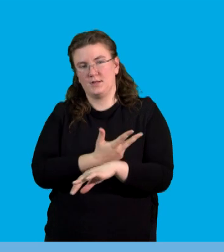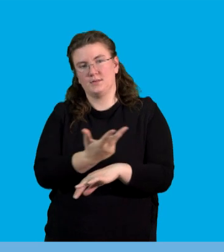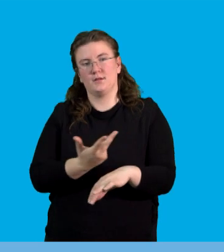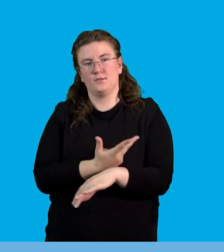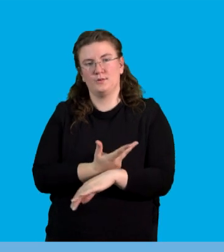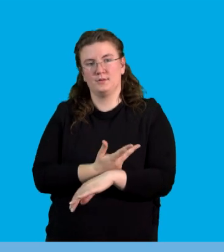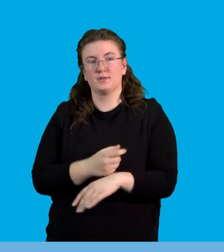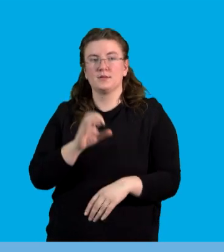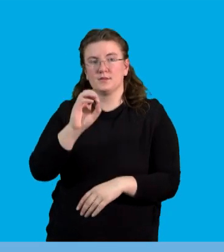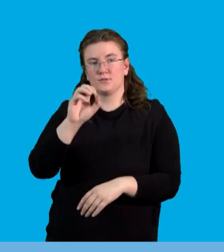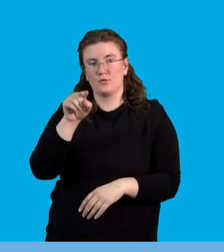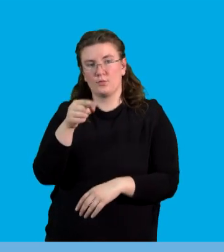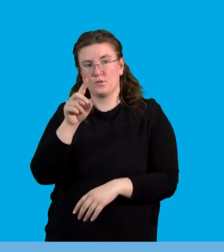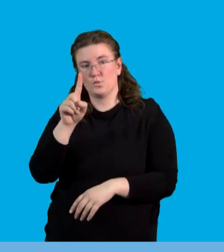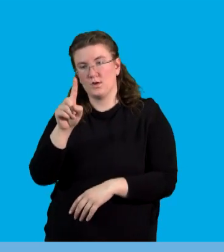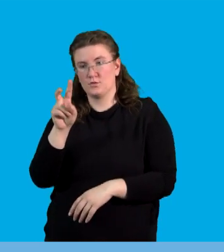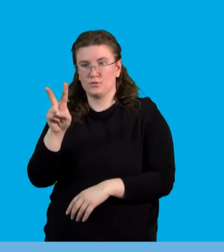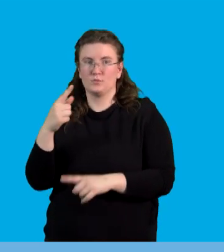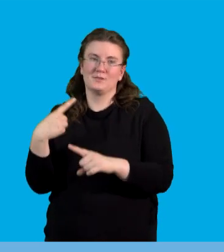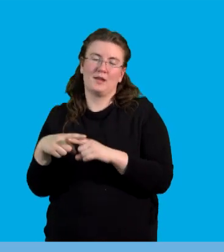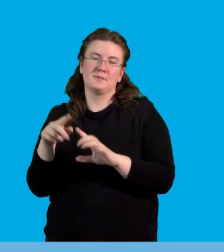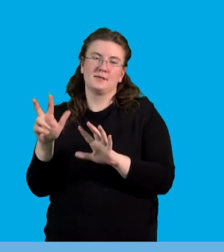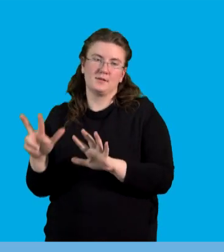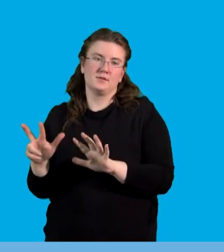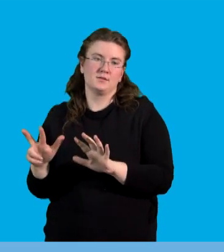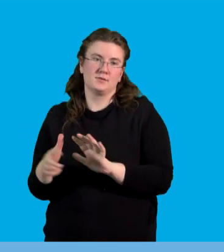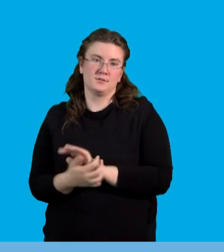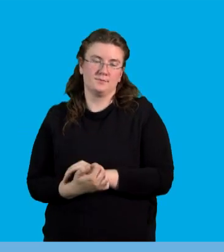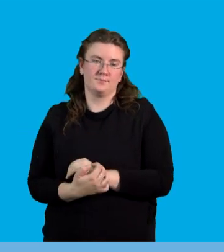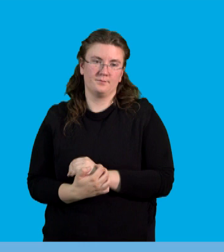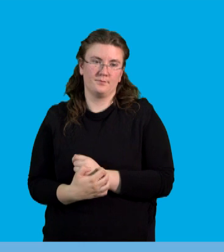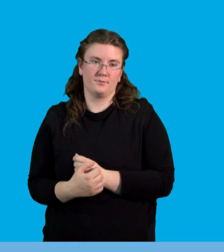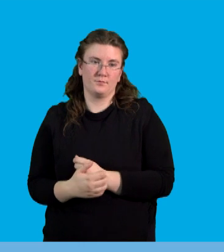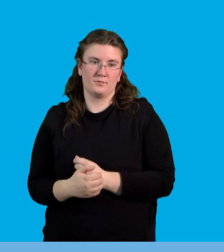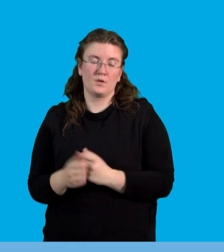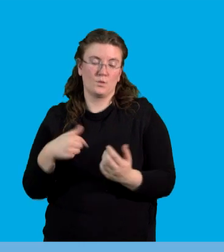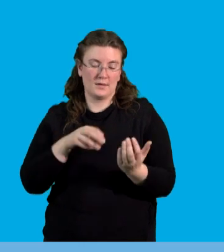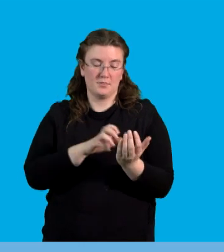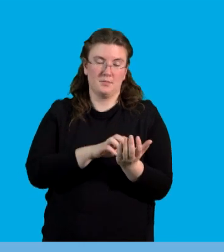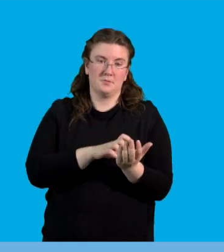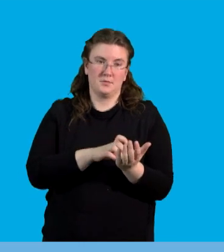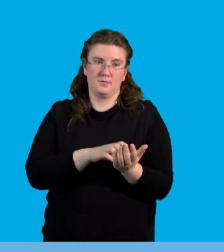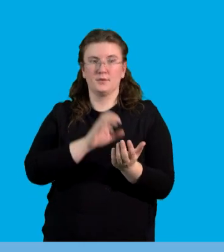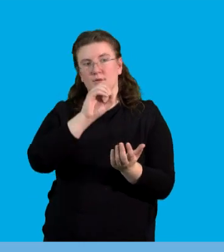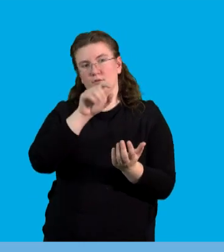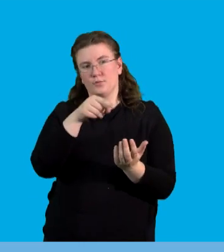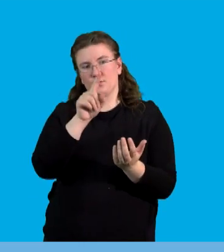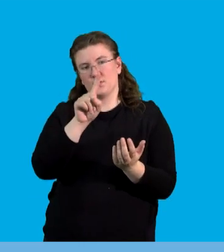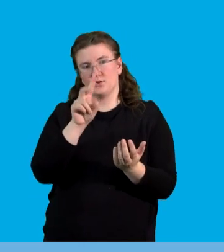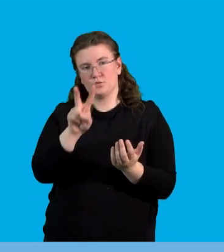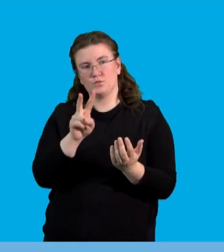8 hours. So it's 0.12 multiplied by 8. So when you punch that in your